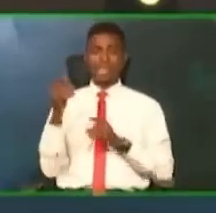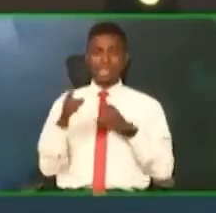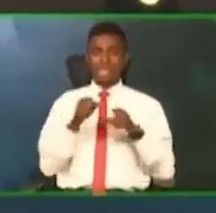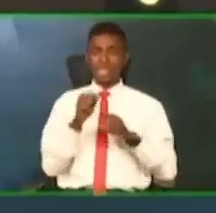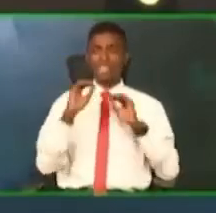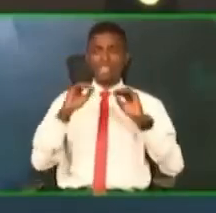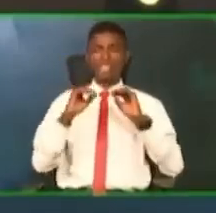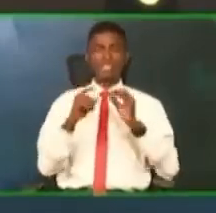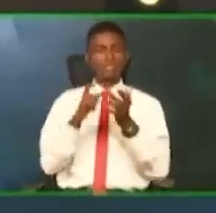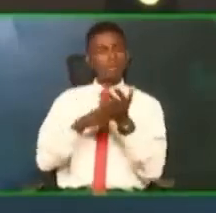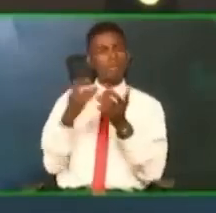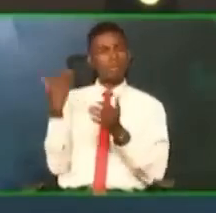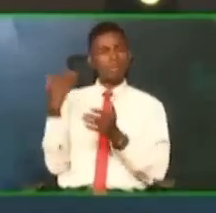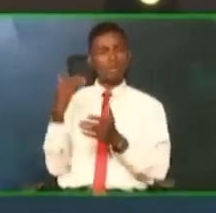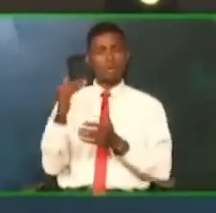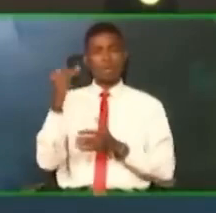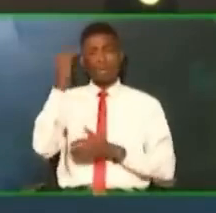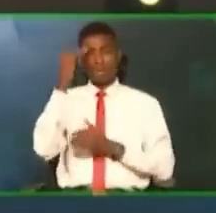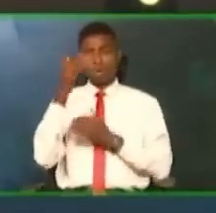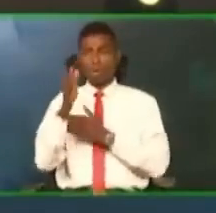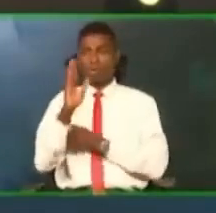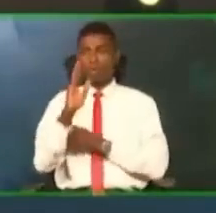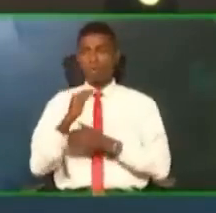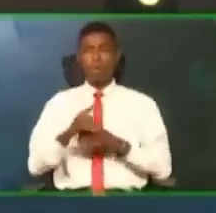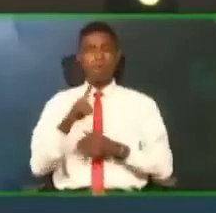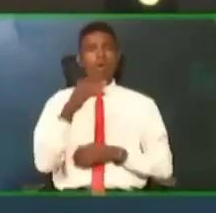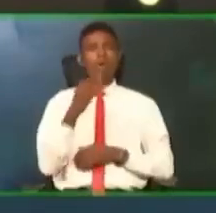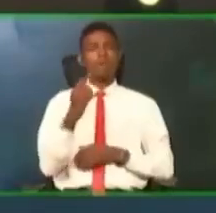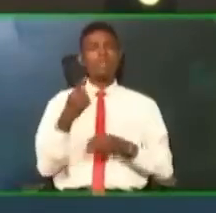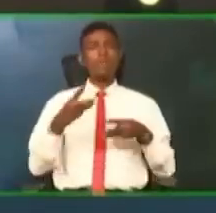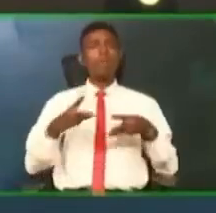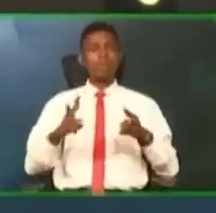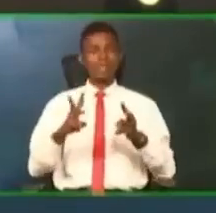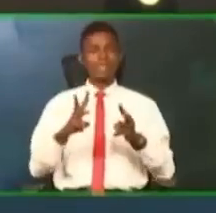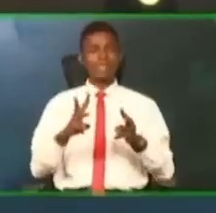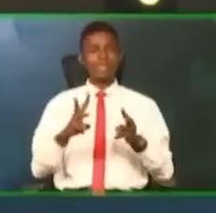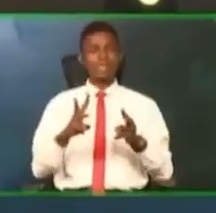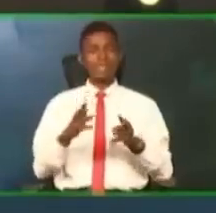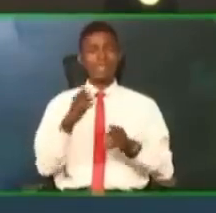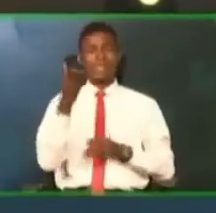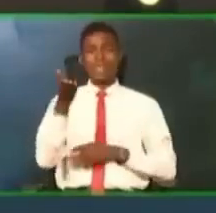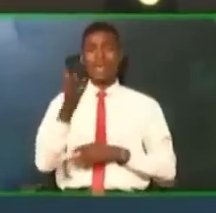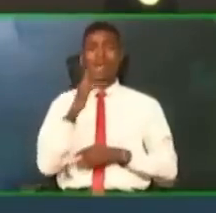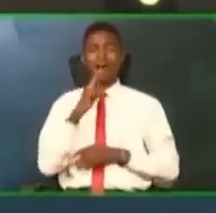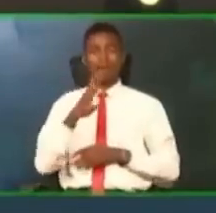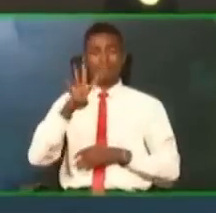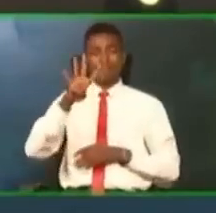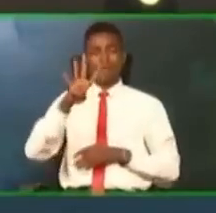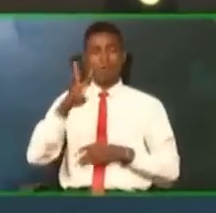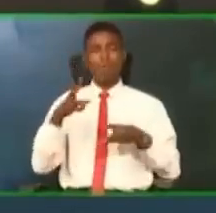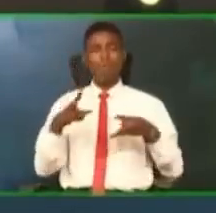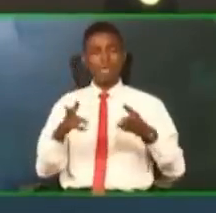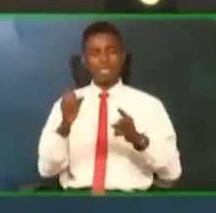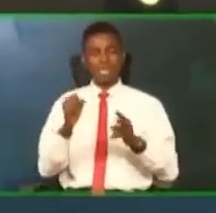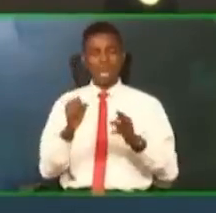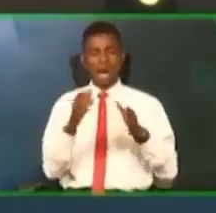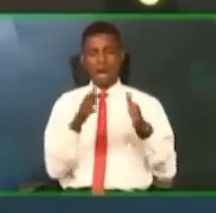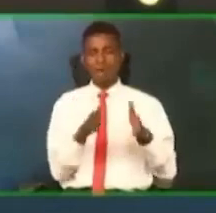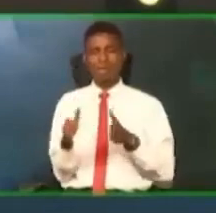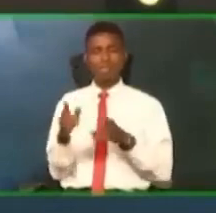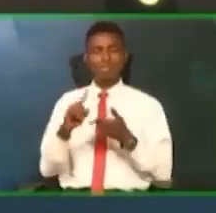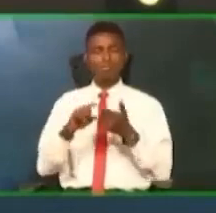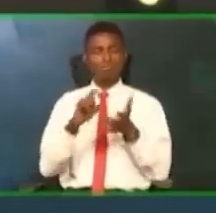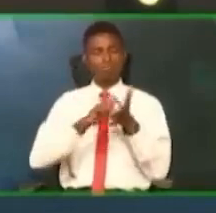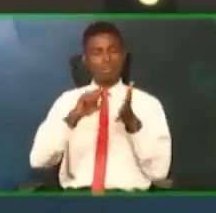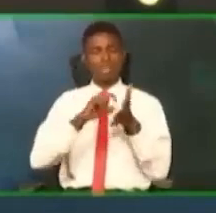God, as we prepare to pray, one of the ways, there are four ways according to scripture that we